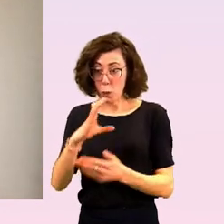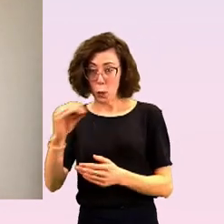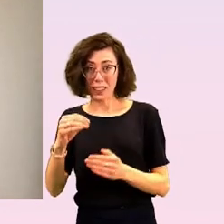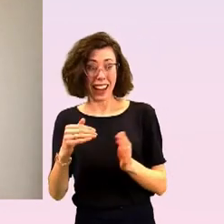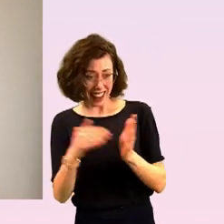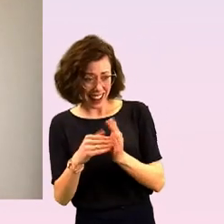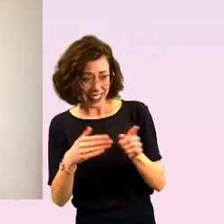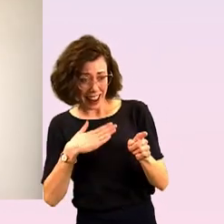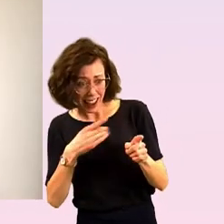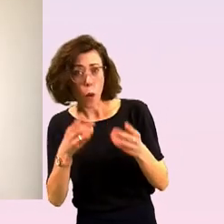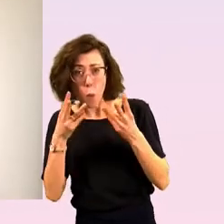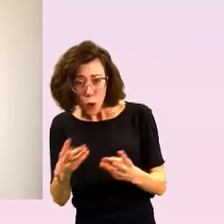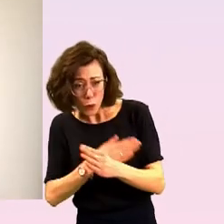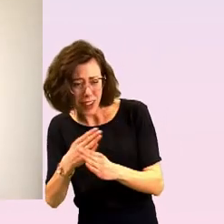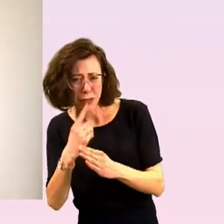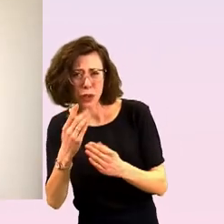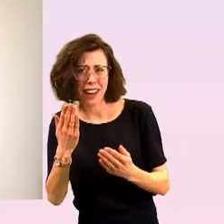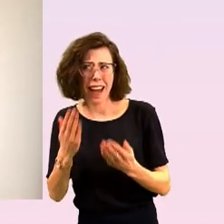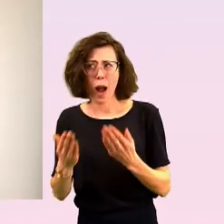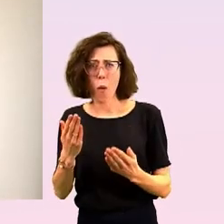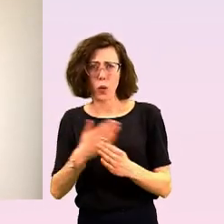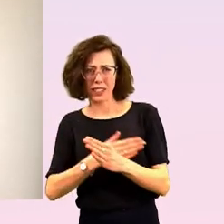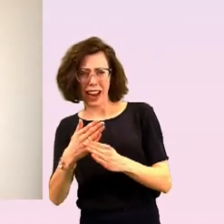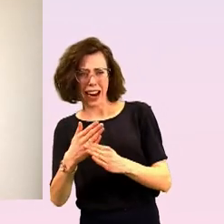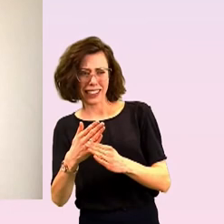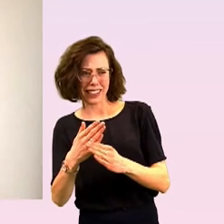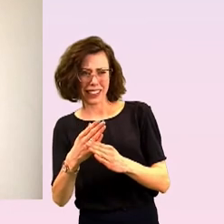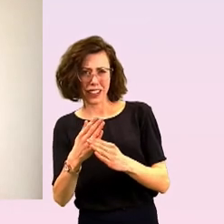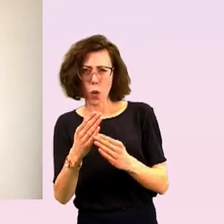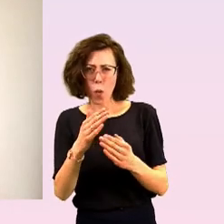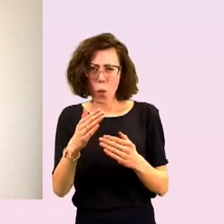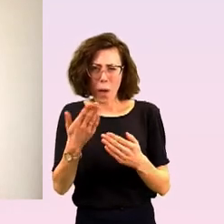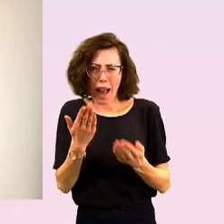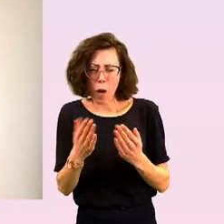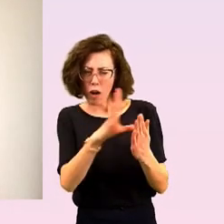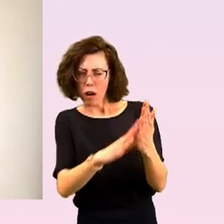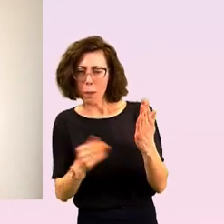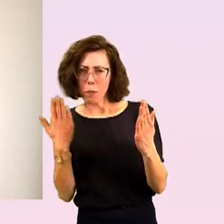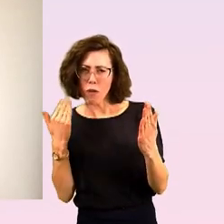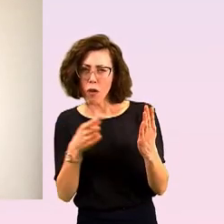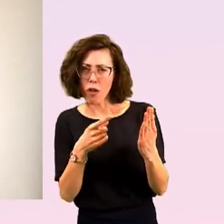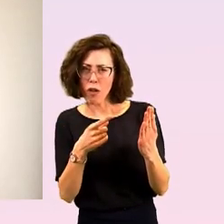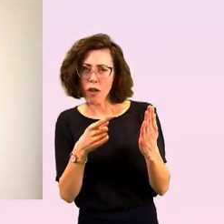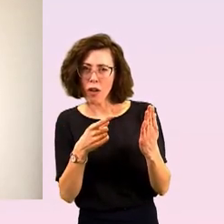this, but where do you go to your template? And like other organizations go, well, we've done some of it, so you can learn, are you professional